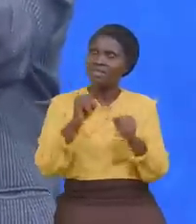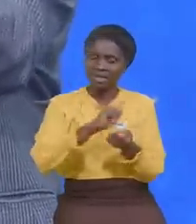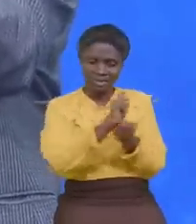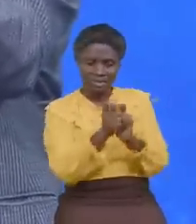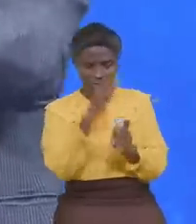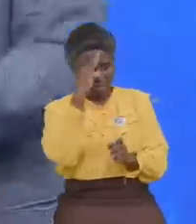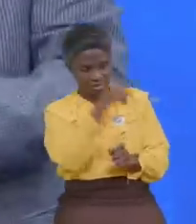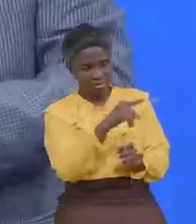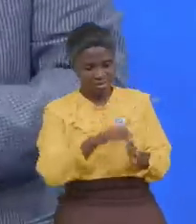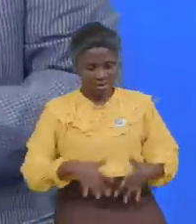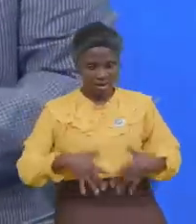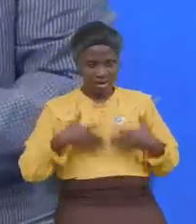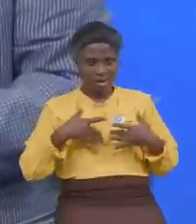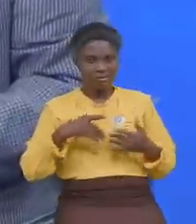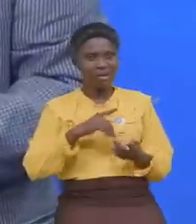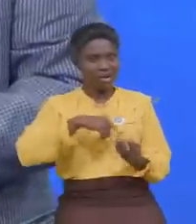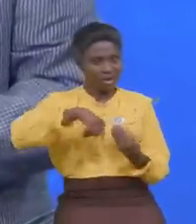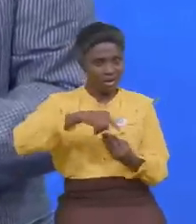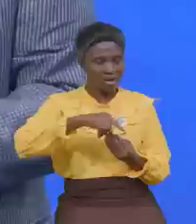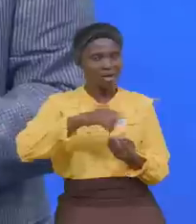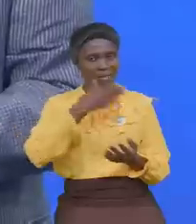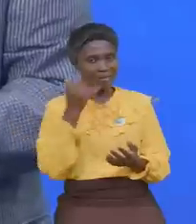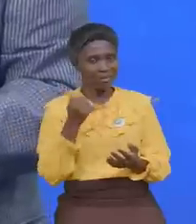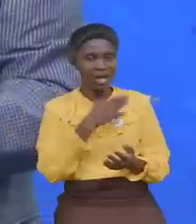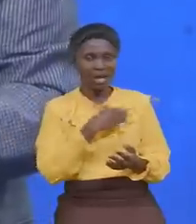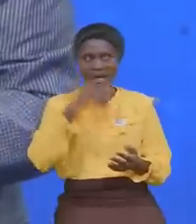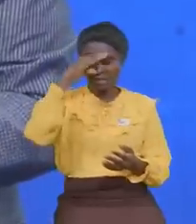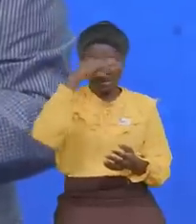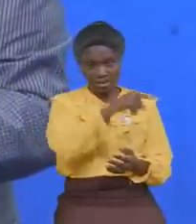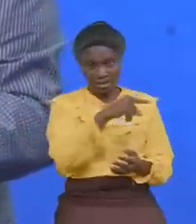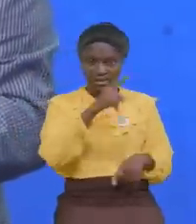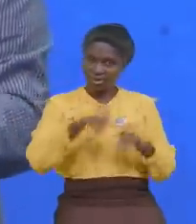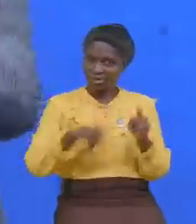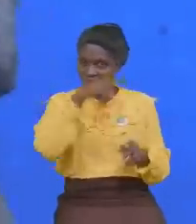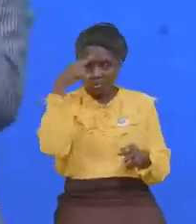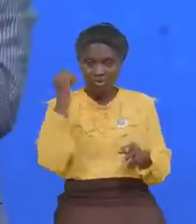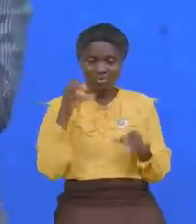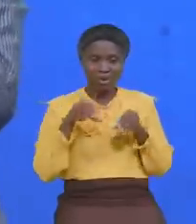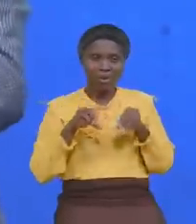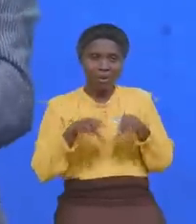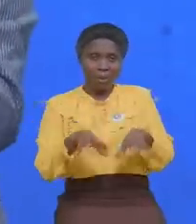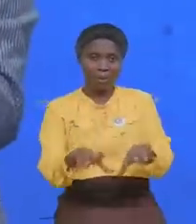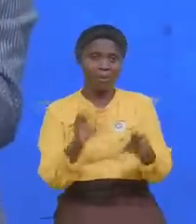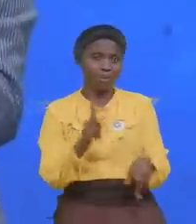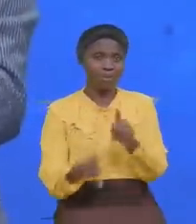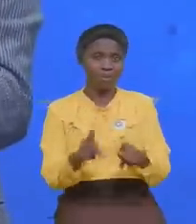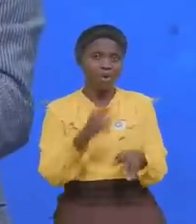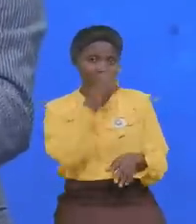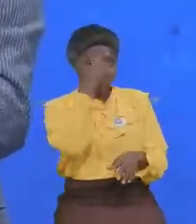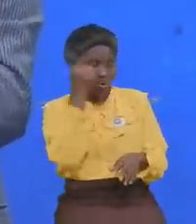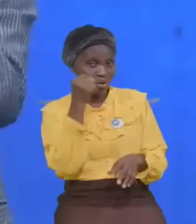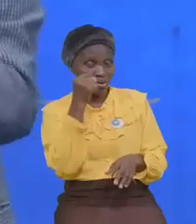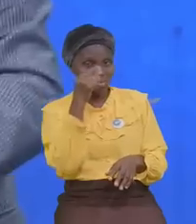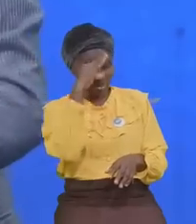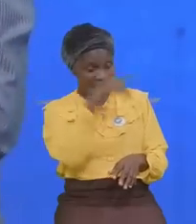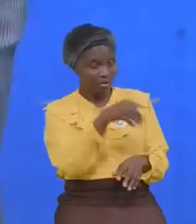around. And he could not for the press, for the crowd, because it was of